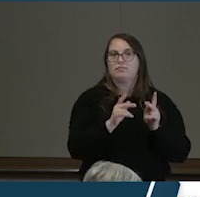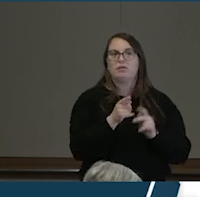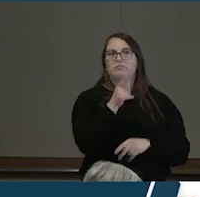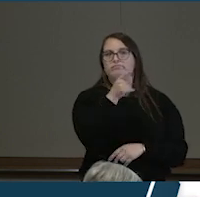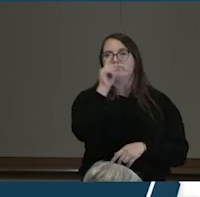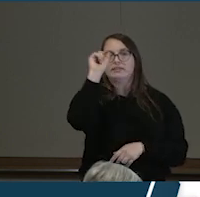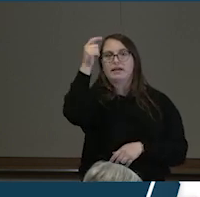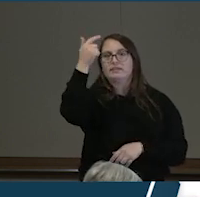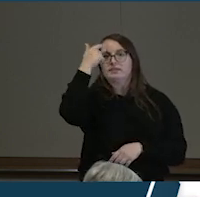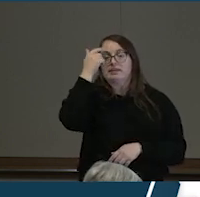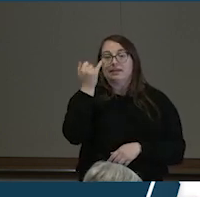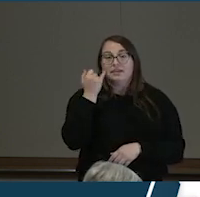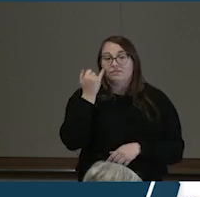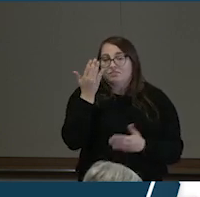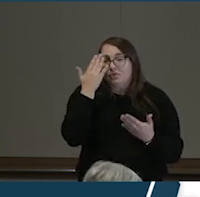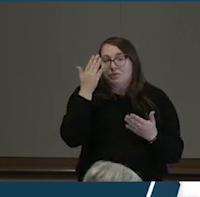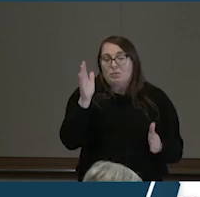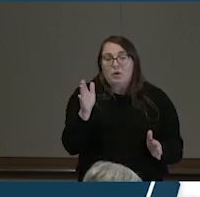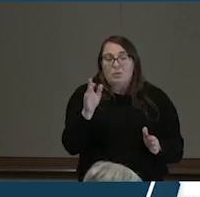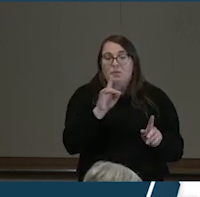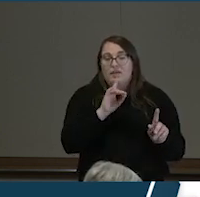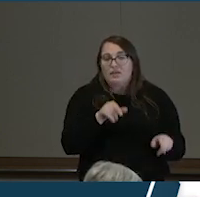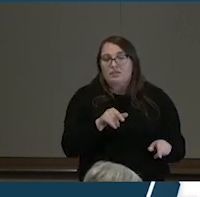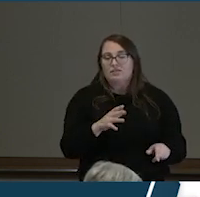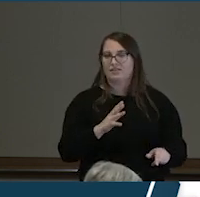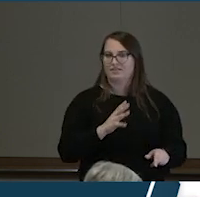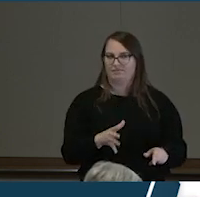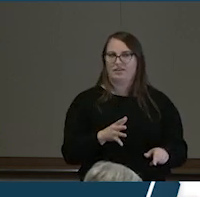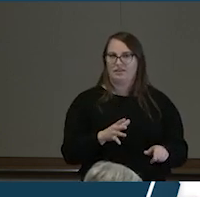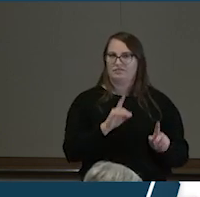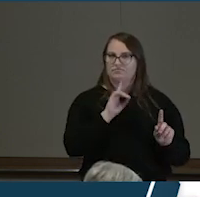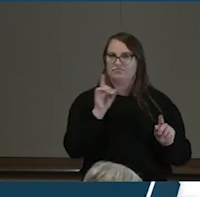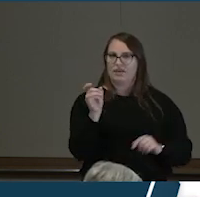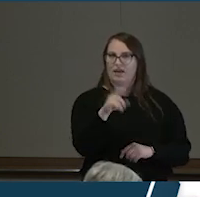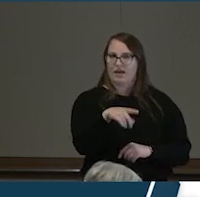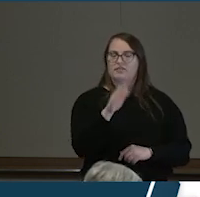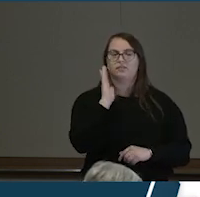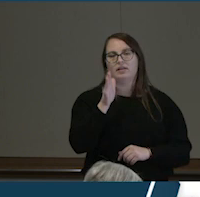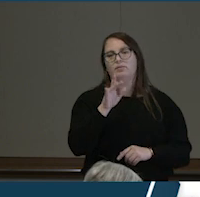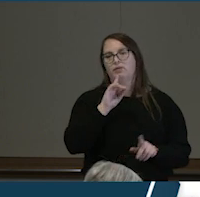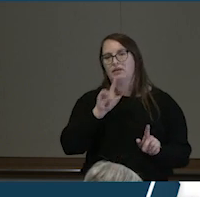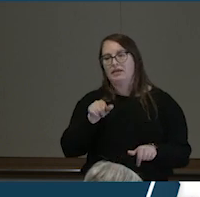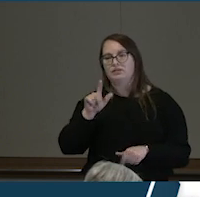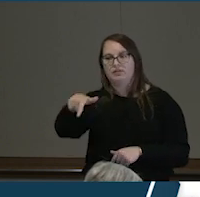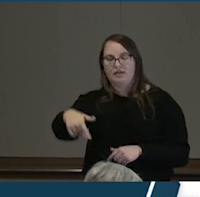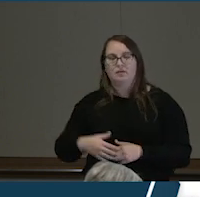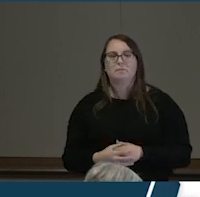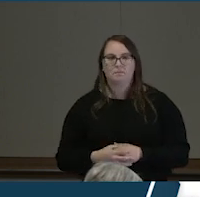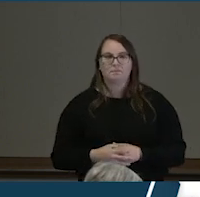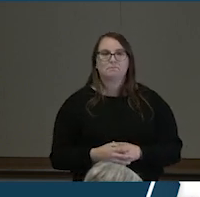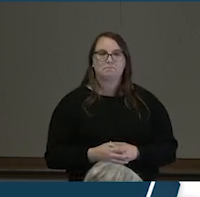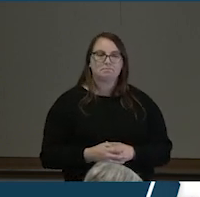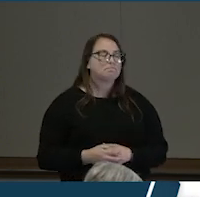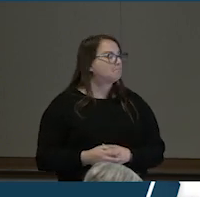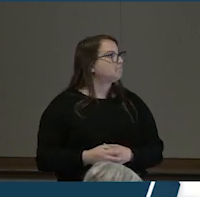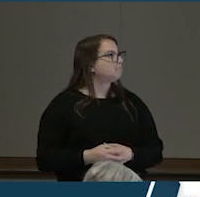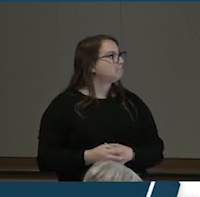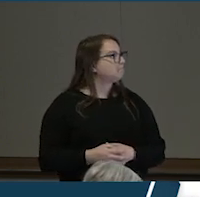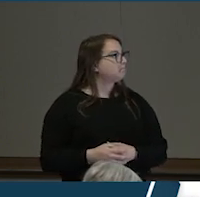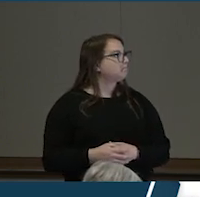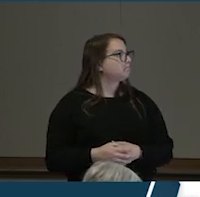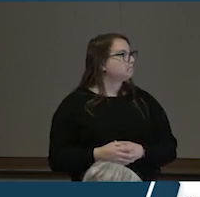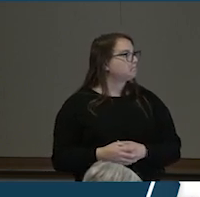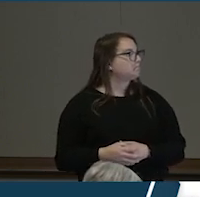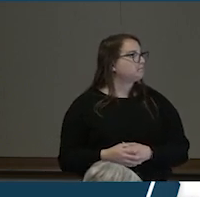the answer, you just say, I don't know, but I'll get back to you and I'll let you know. Develop relationships and then focus on